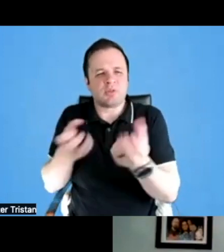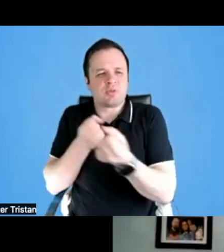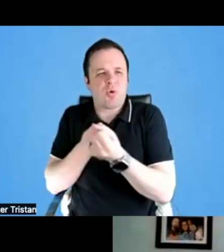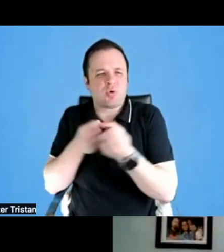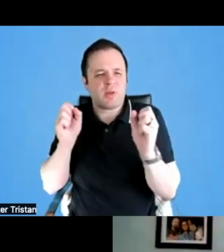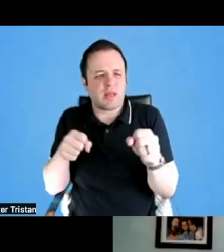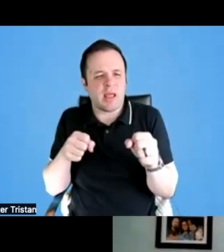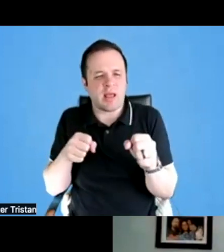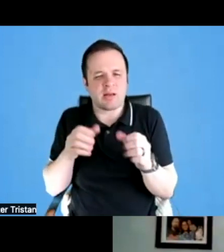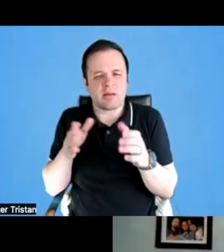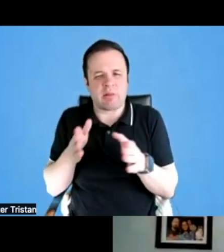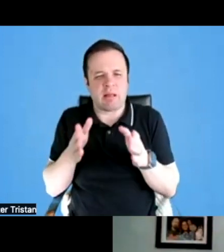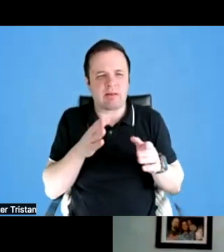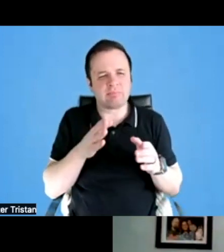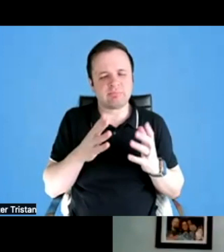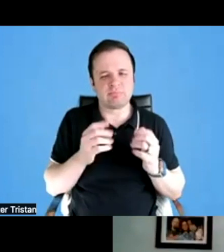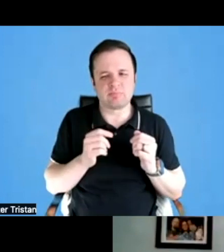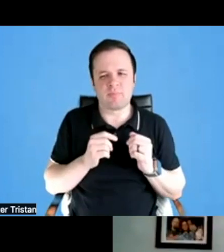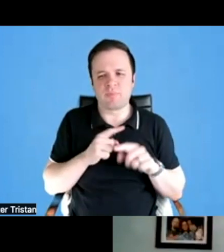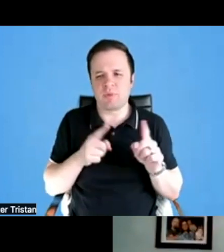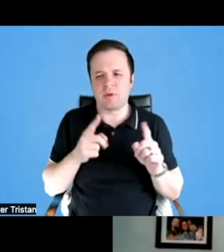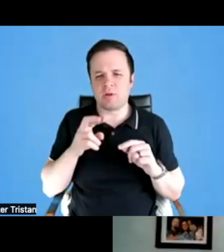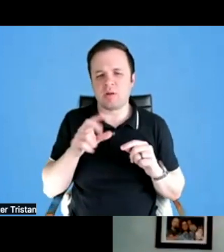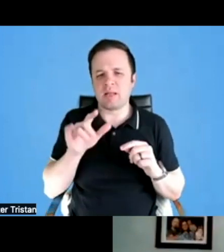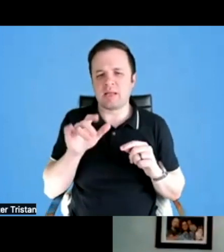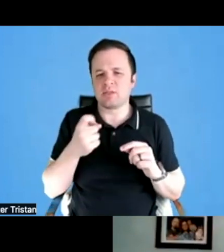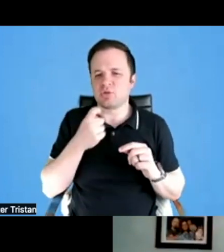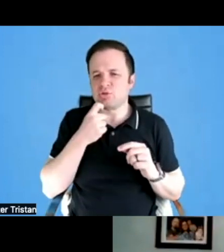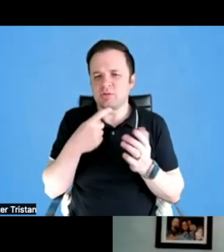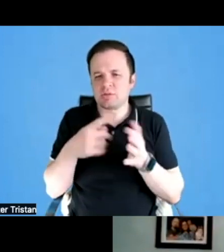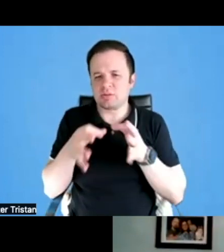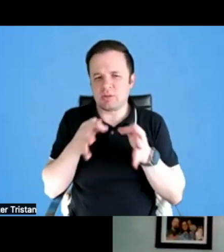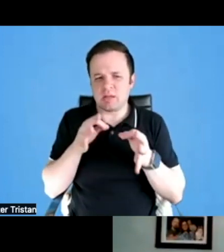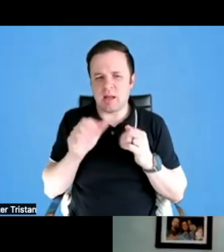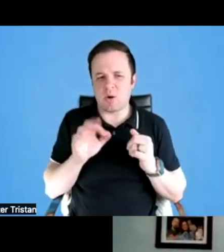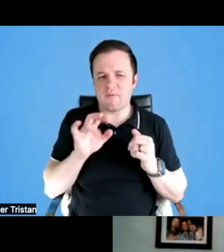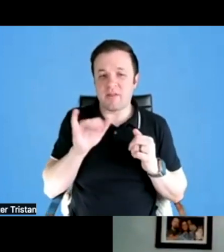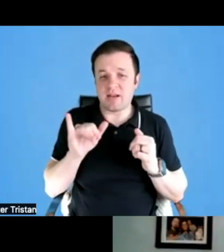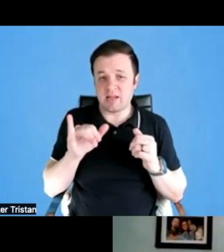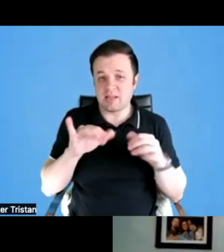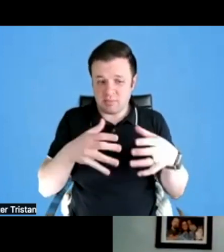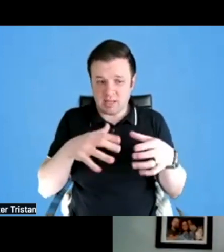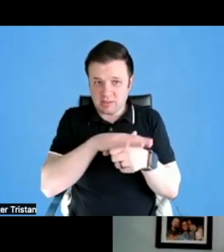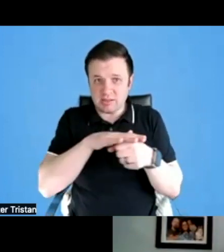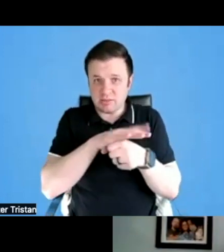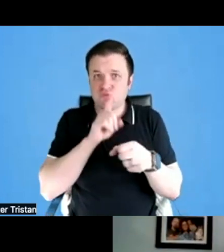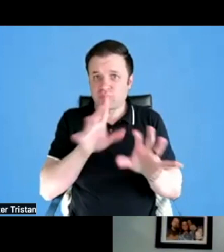those experiences can be like. I think what Lisa just raised around our affinity spaces are really important. And we try to